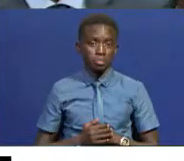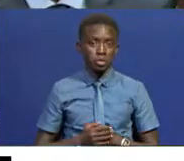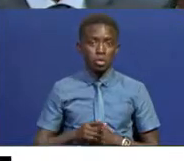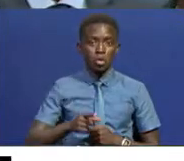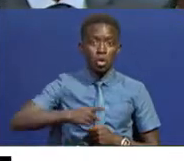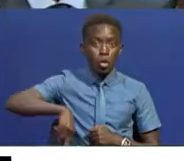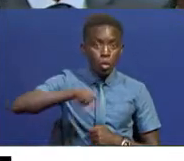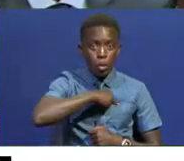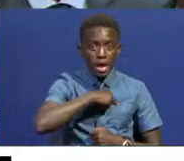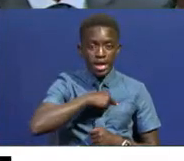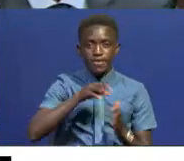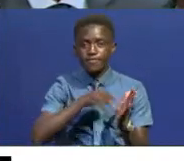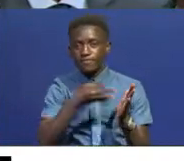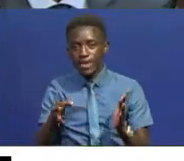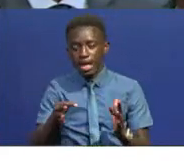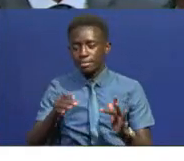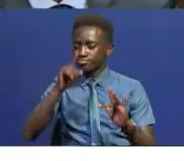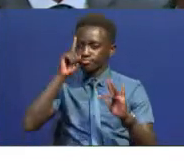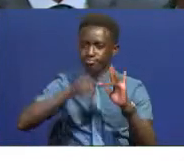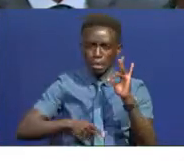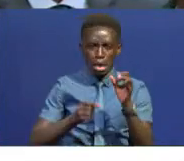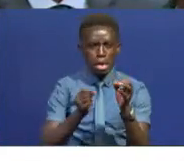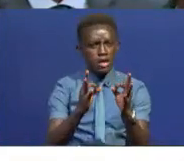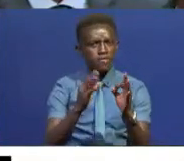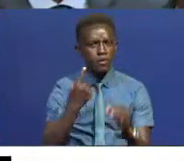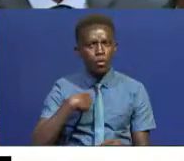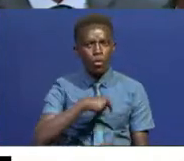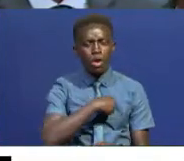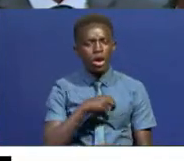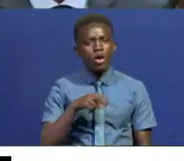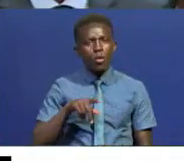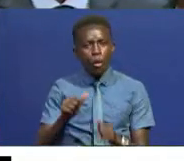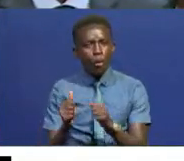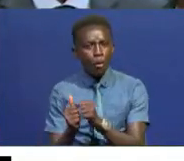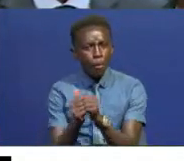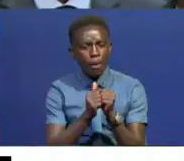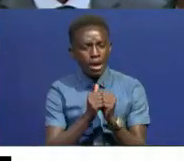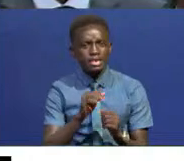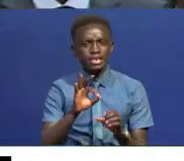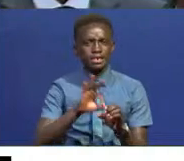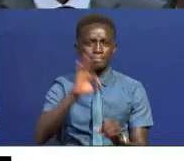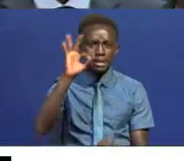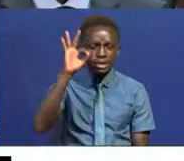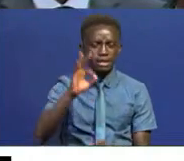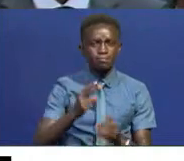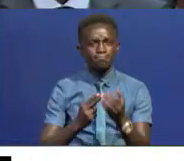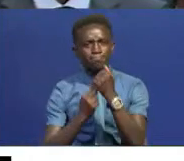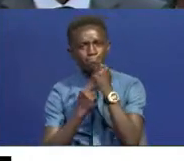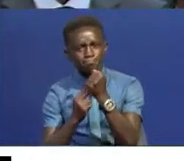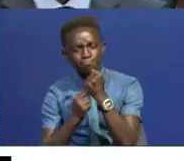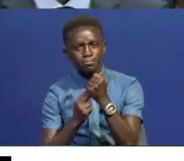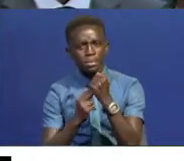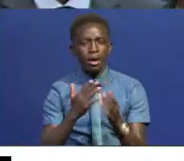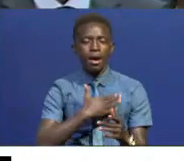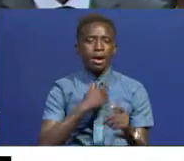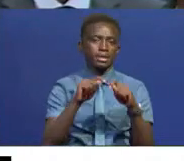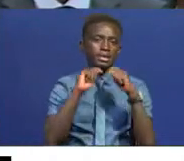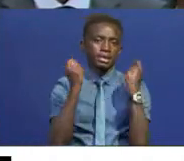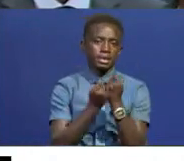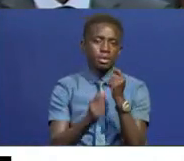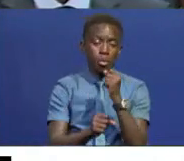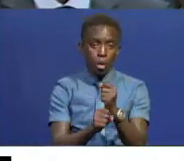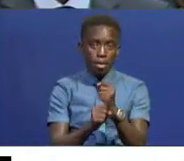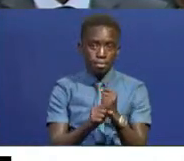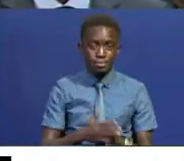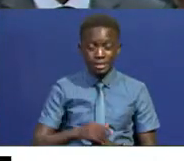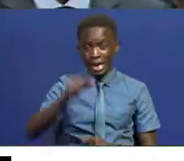fail if we work together in the spirit of patriotism, partnership, and teamwork. The government of Kenya